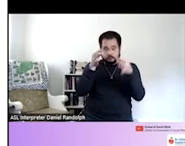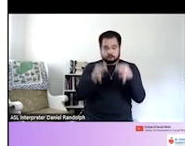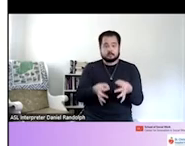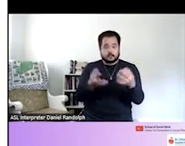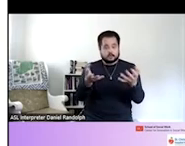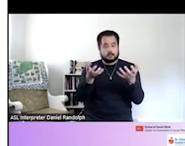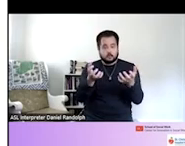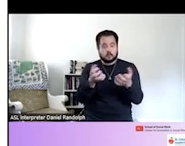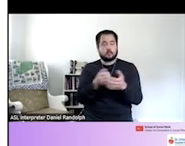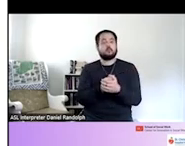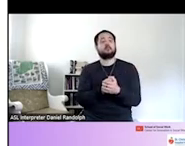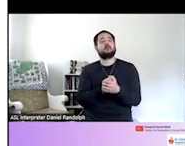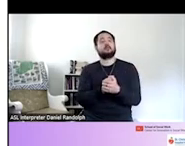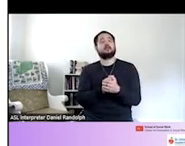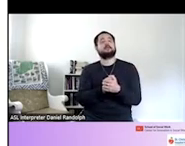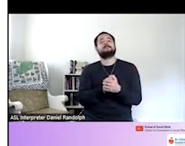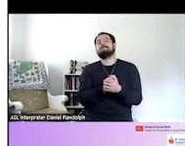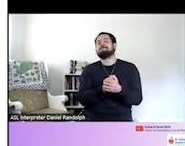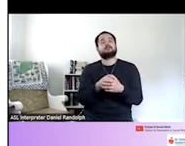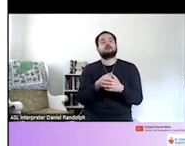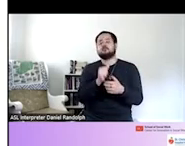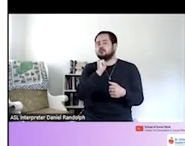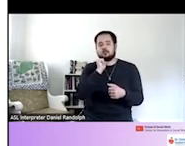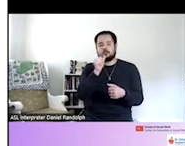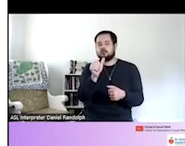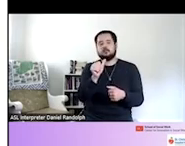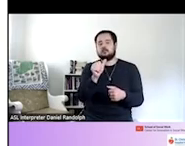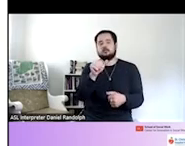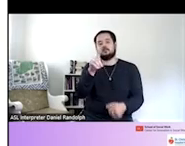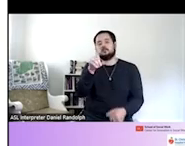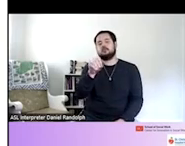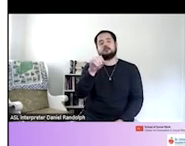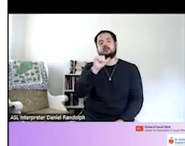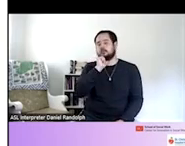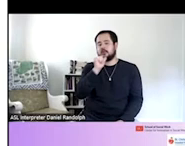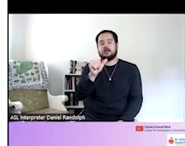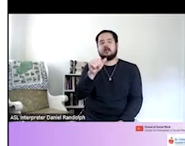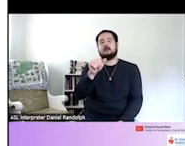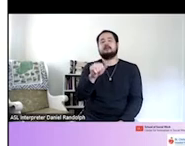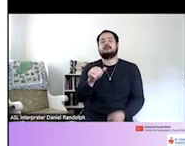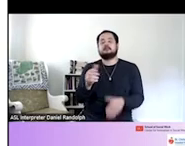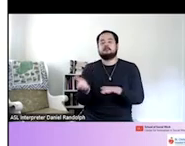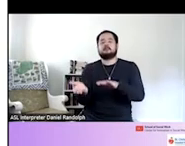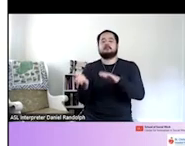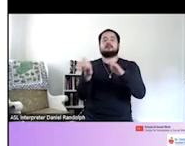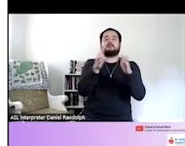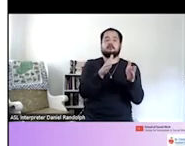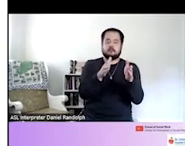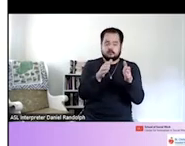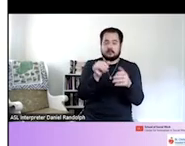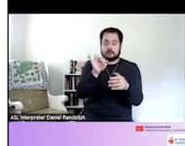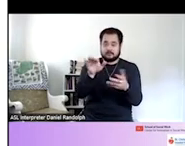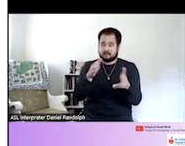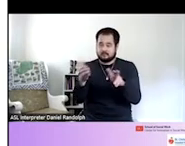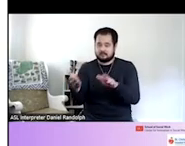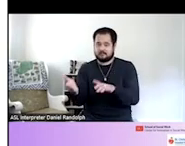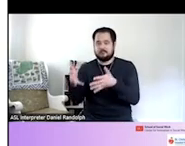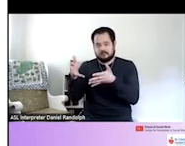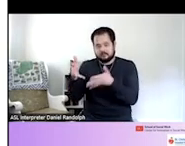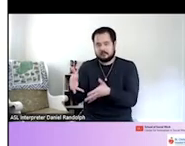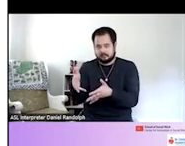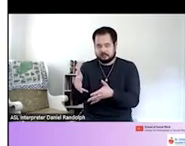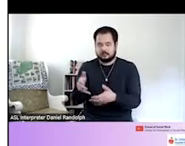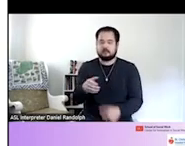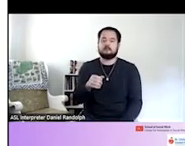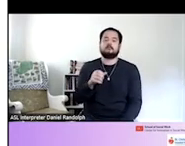have a do not resuscitate order. And, we certainly were able to address all of that when she would come to our hospital